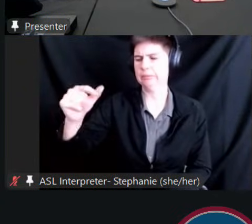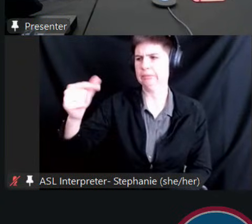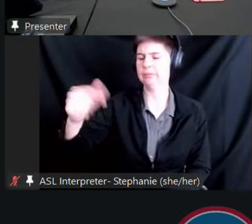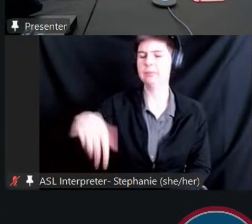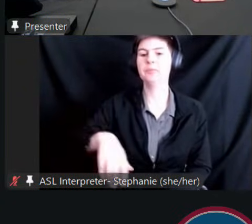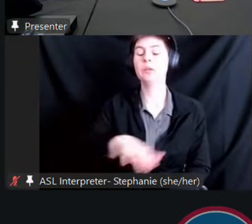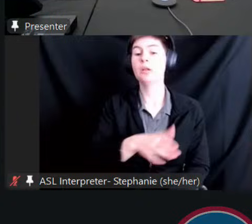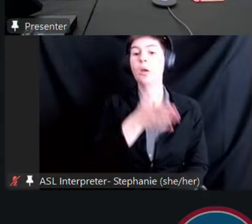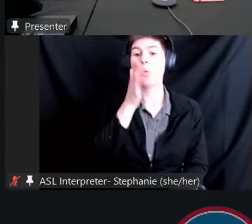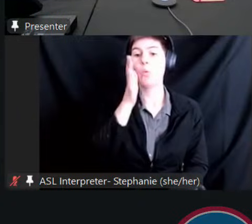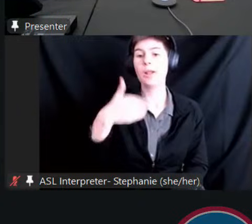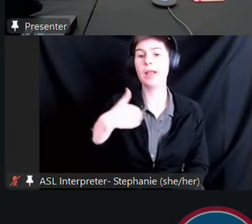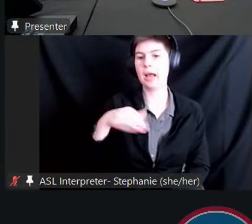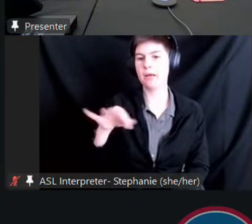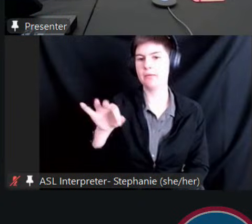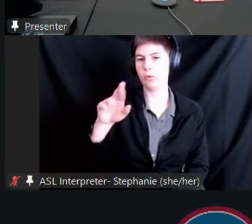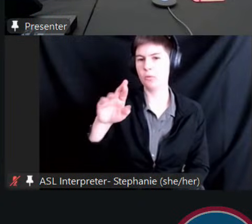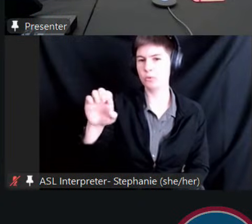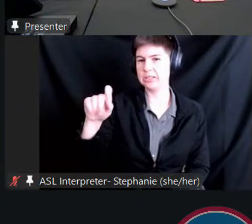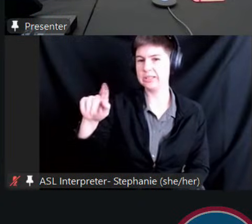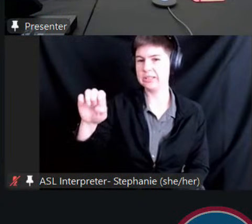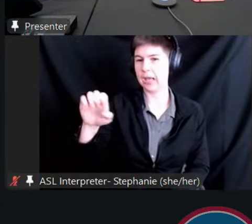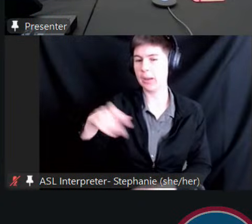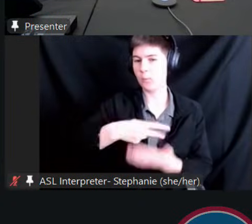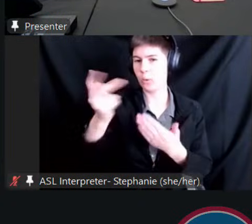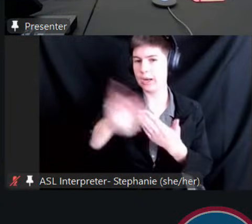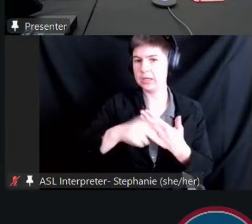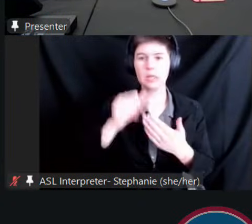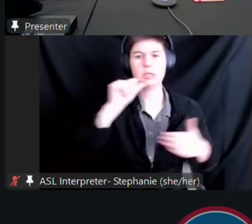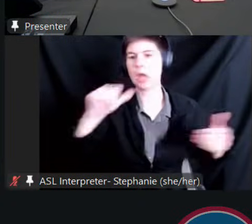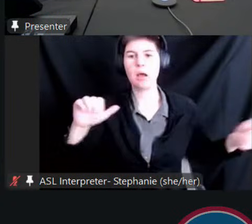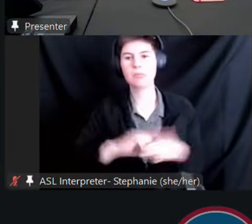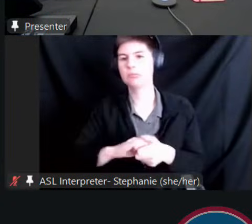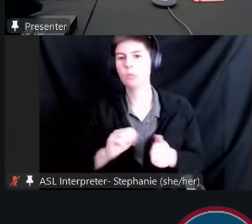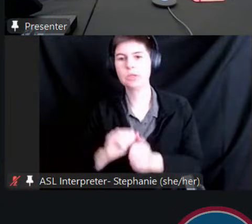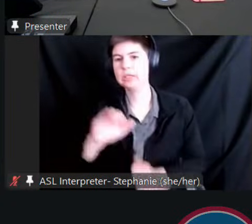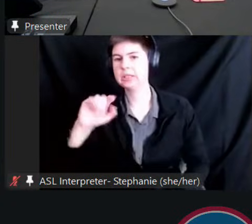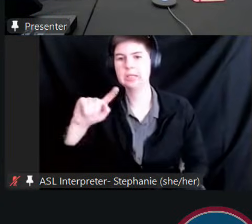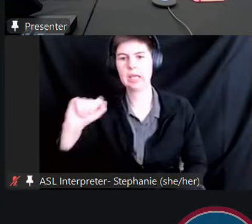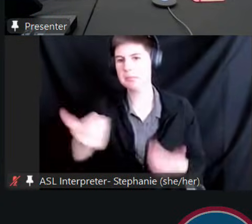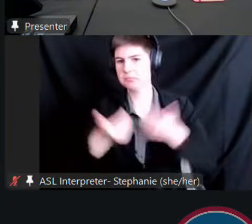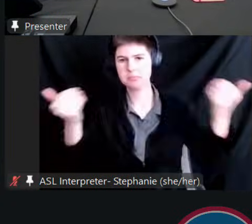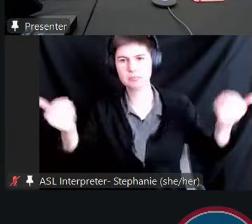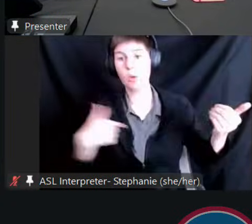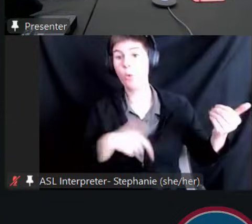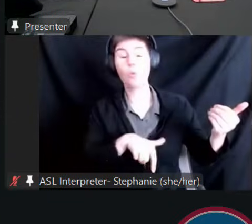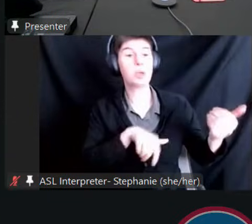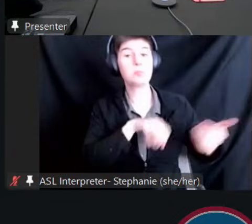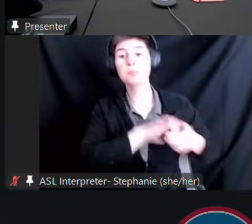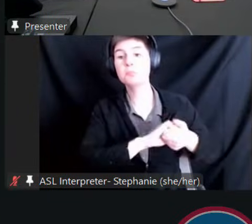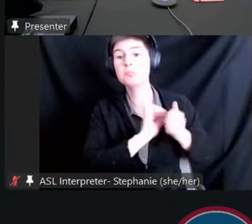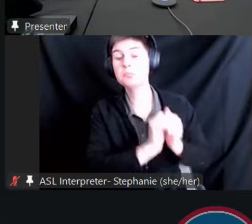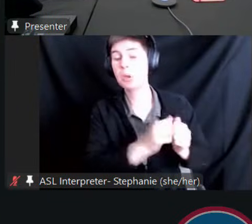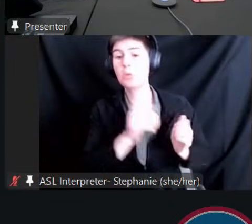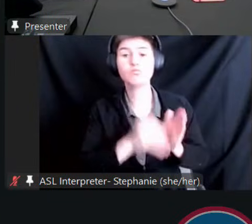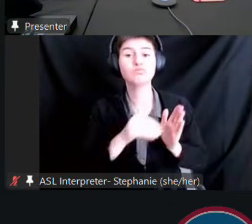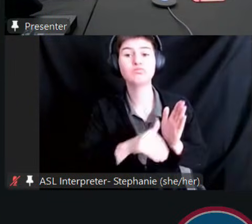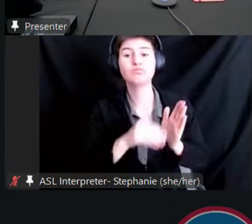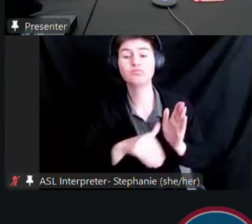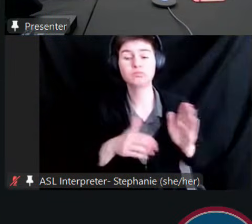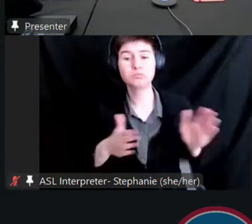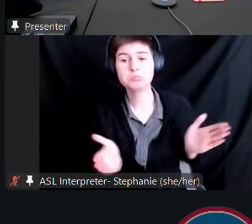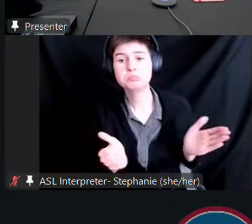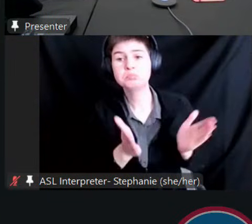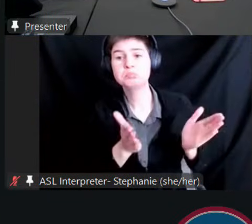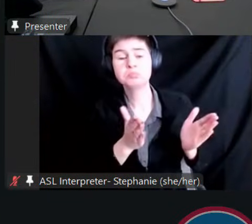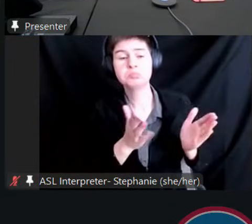that are, not CTA directly related at all. We work with them regularly and like advocate for including bus priority measures